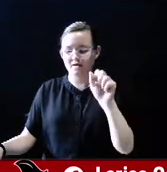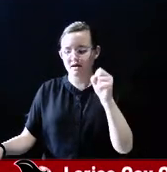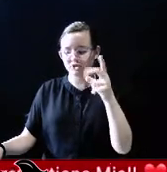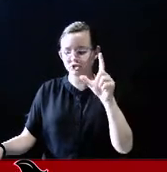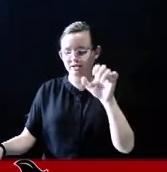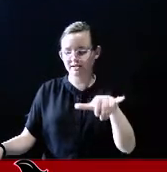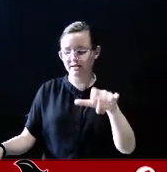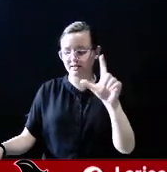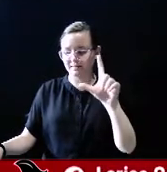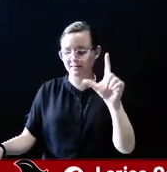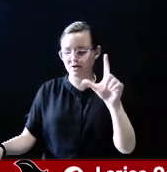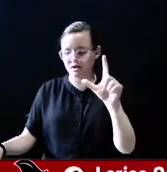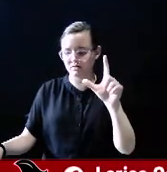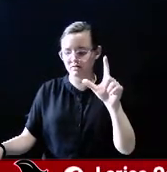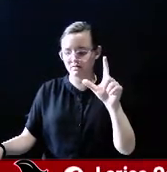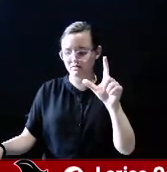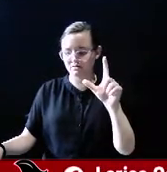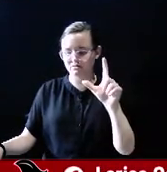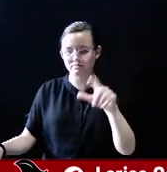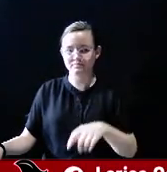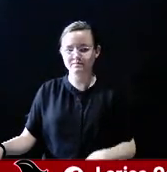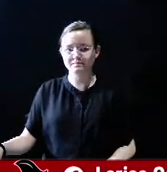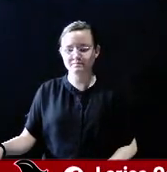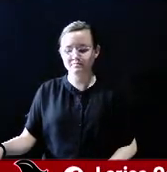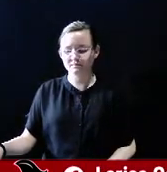Ashley J. LeBlanc.